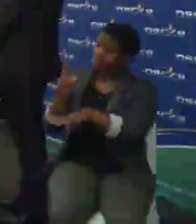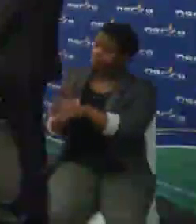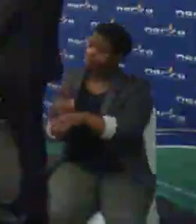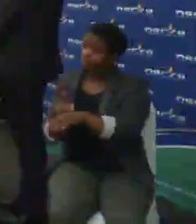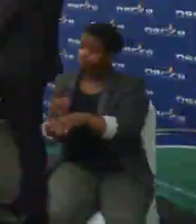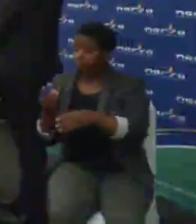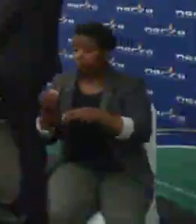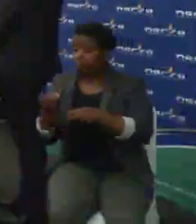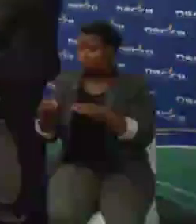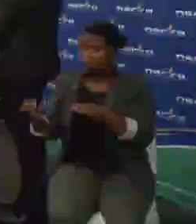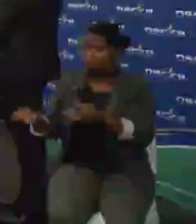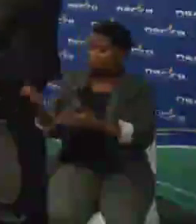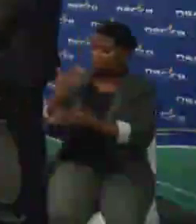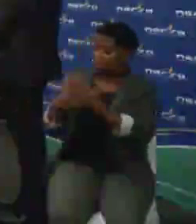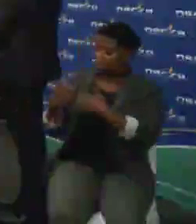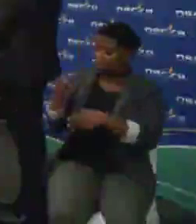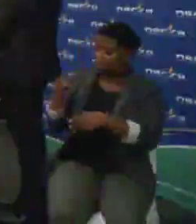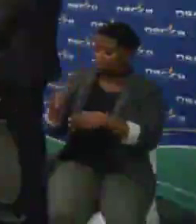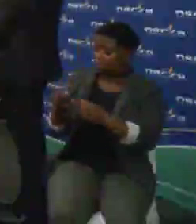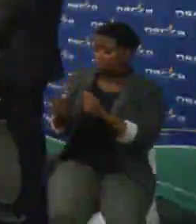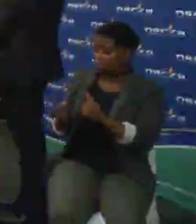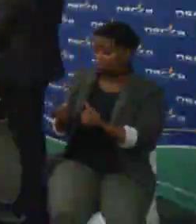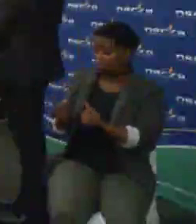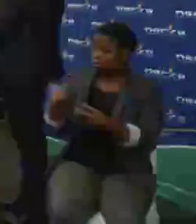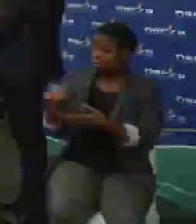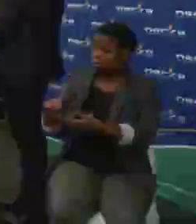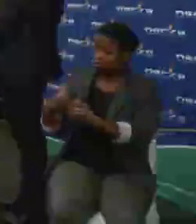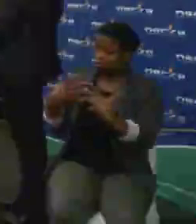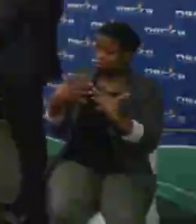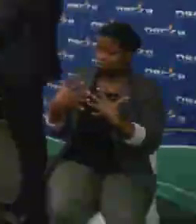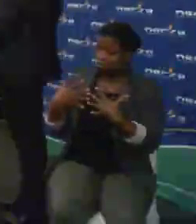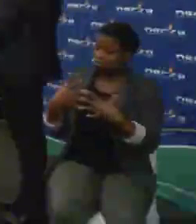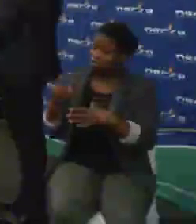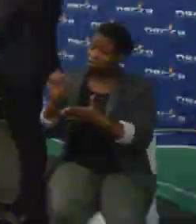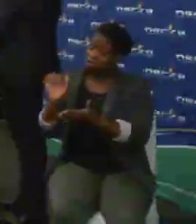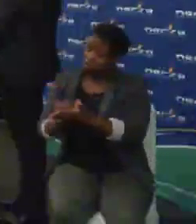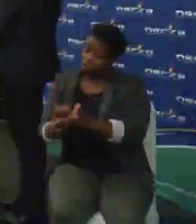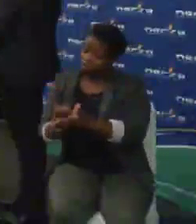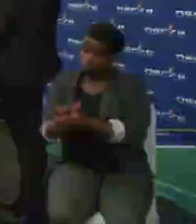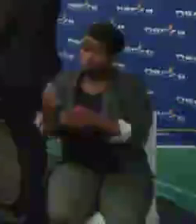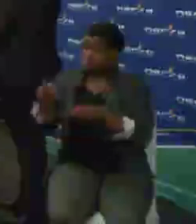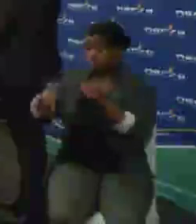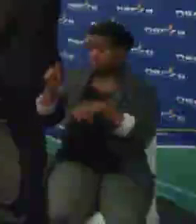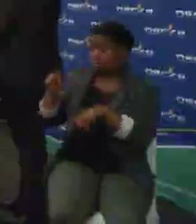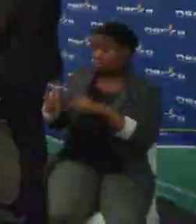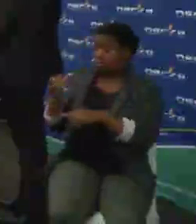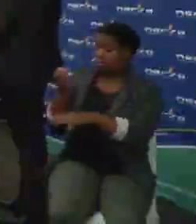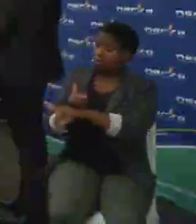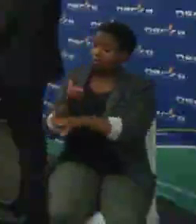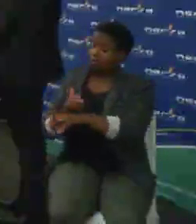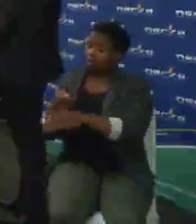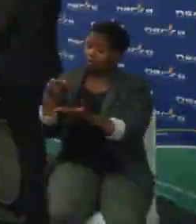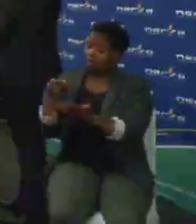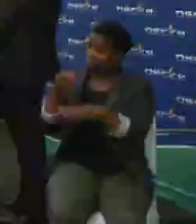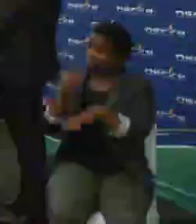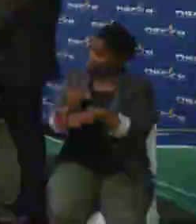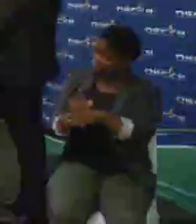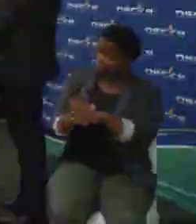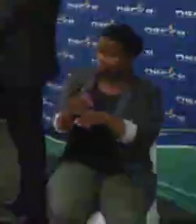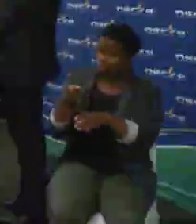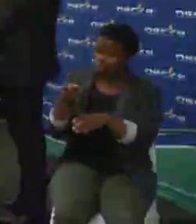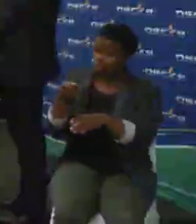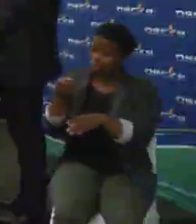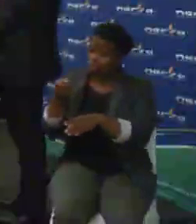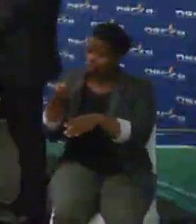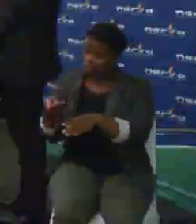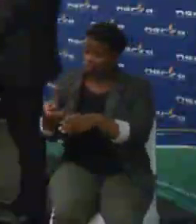up this finding. So if you could provide us with that economic analysis and the data that